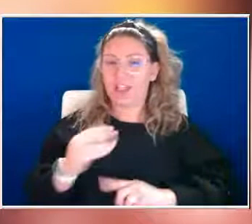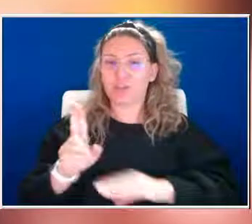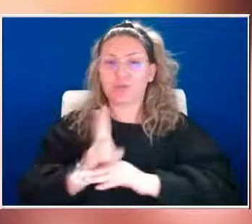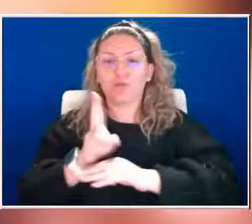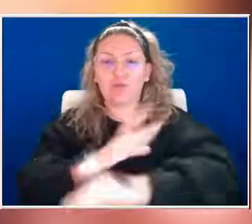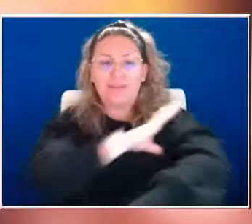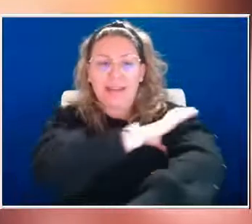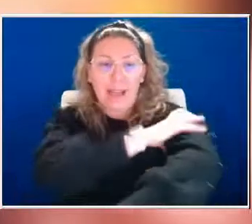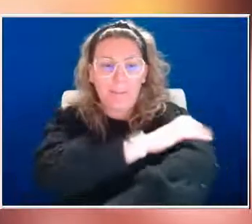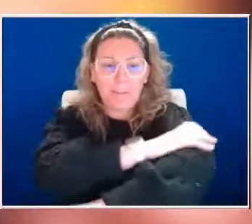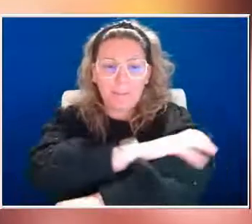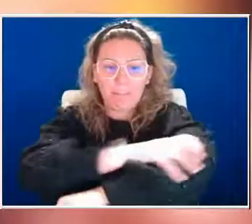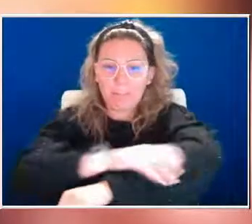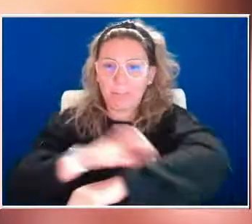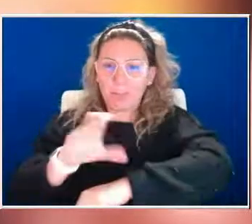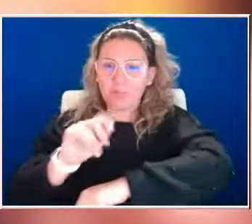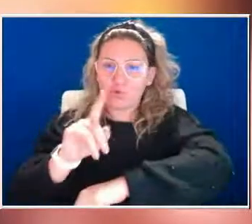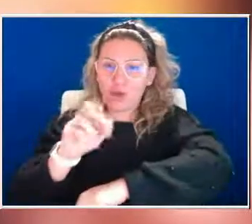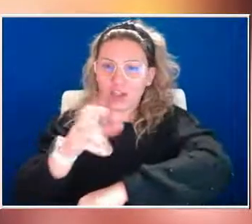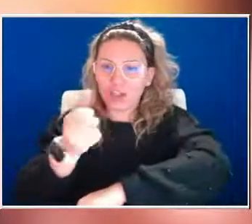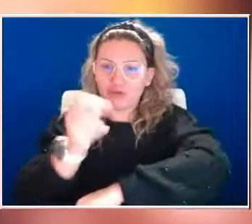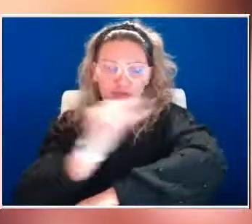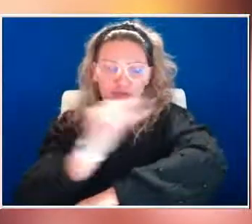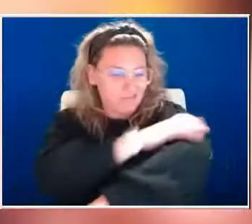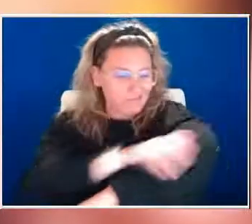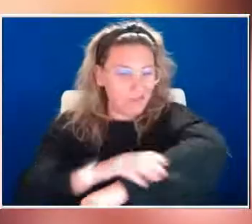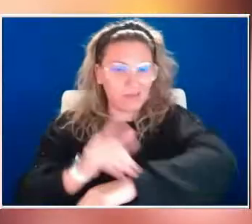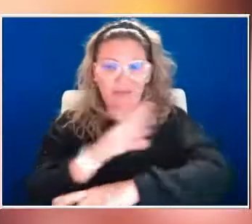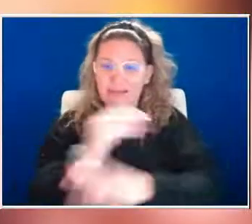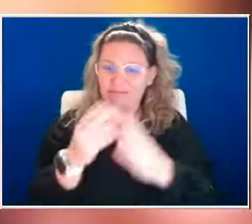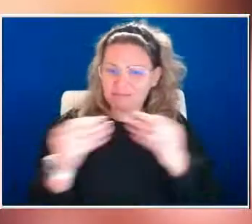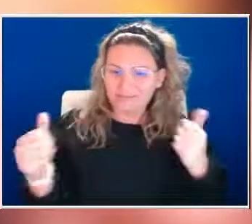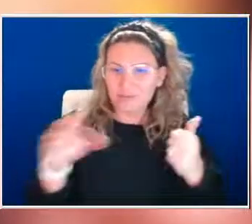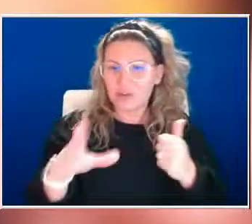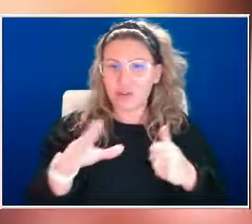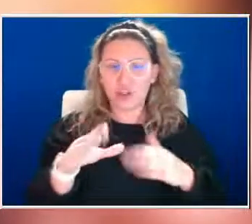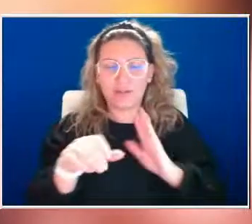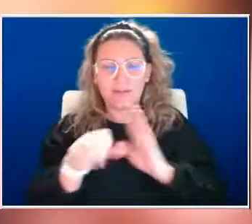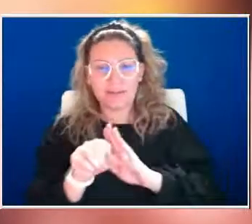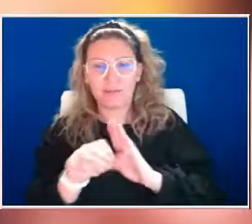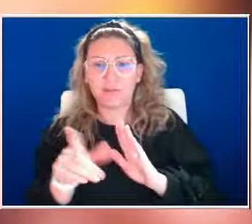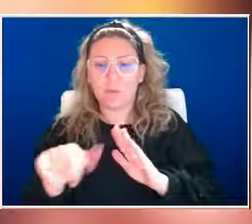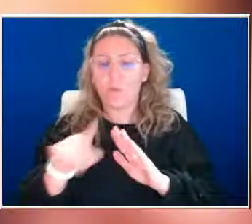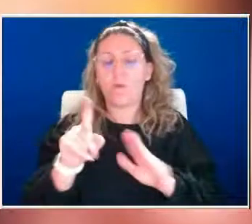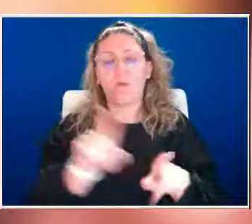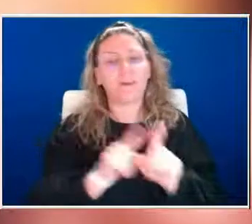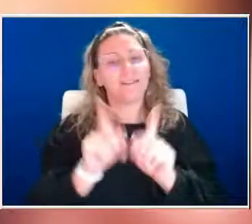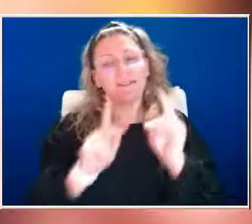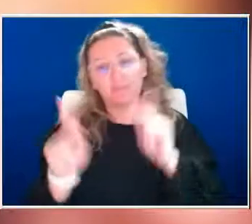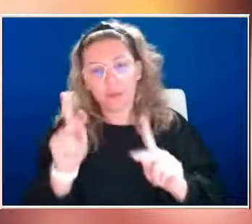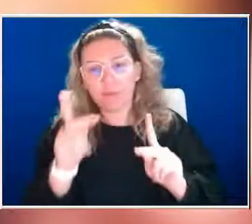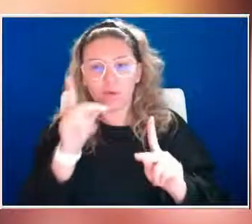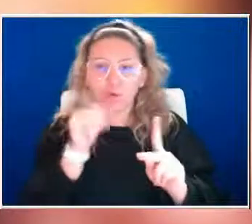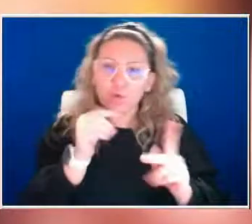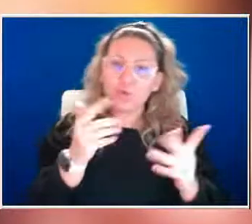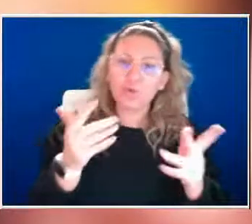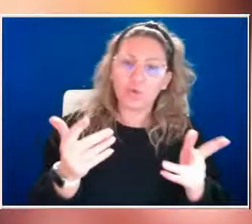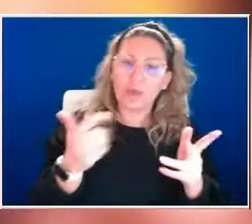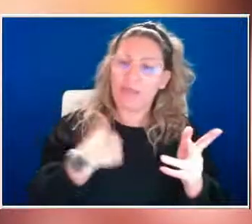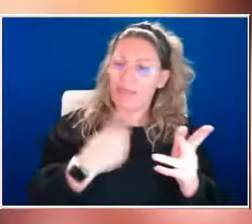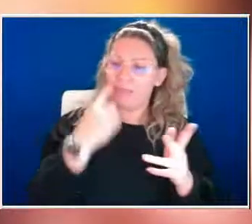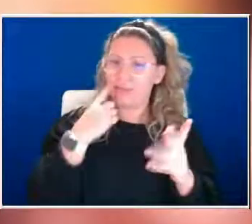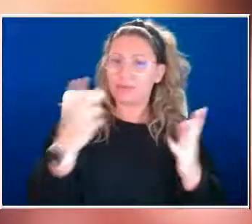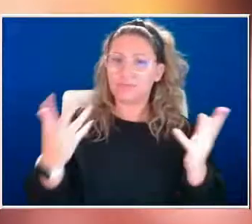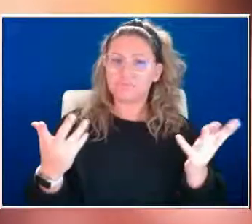they're noticing they're not getting resolution of their symptoms, or they're having progression of their symptoms. Those are also people who are, who I think